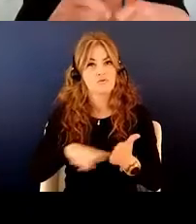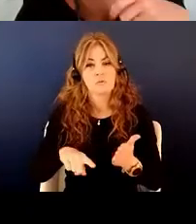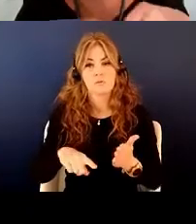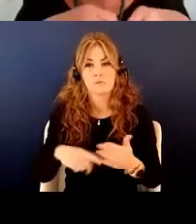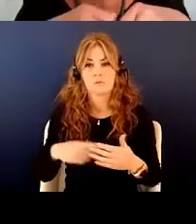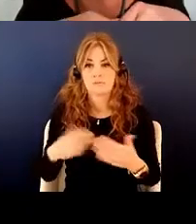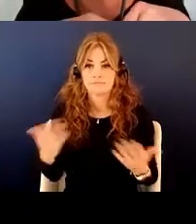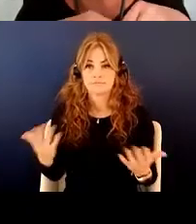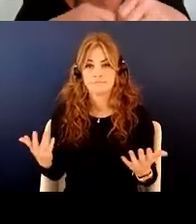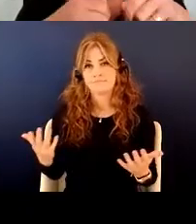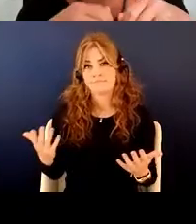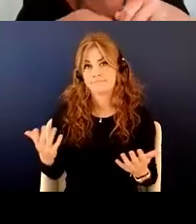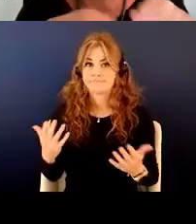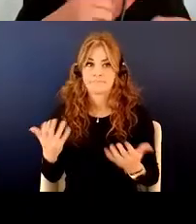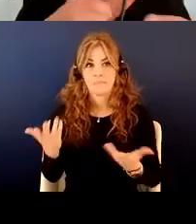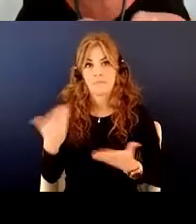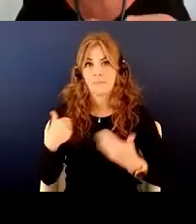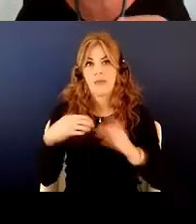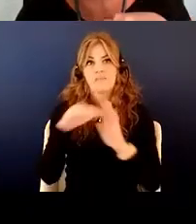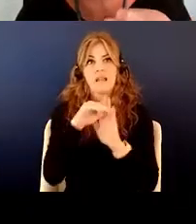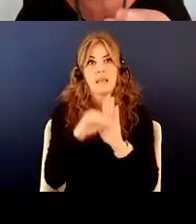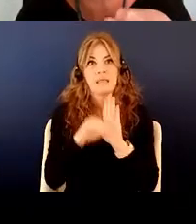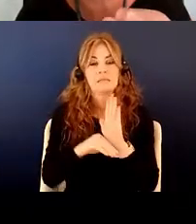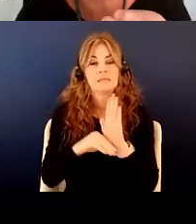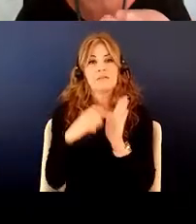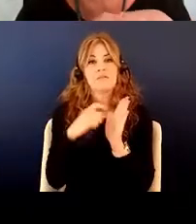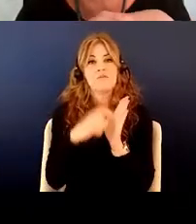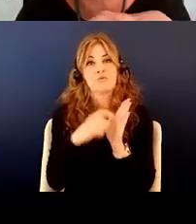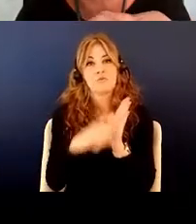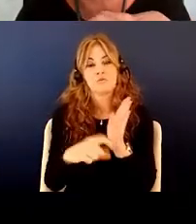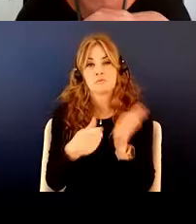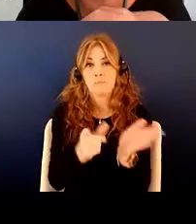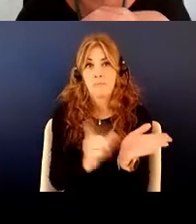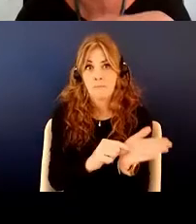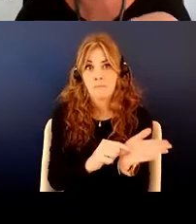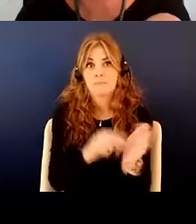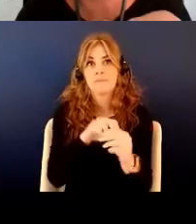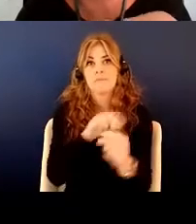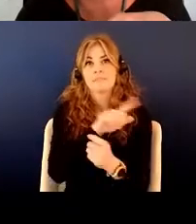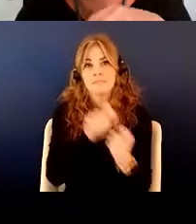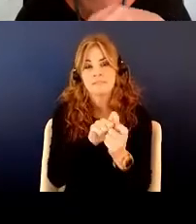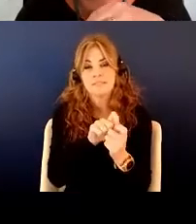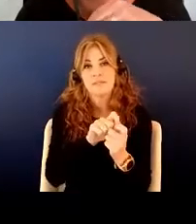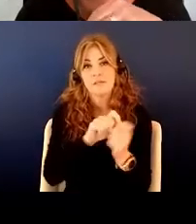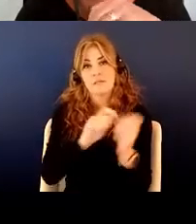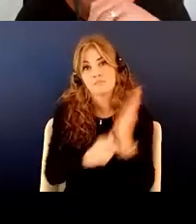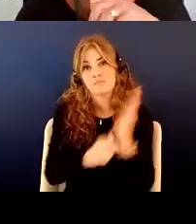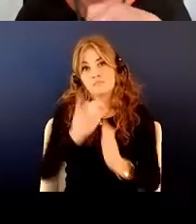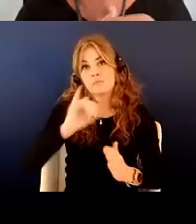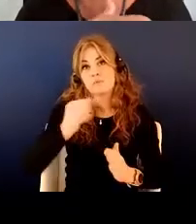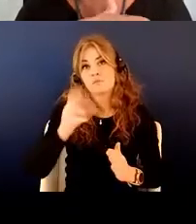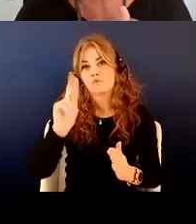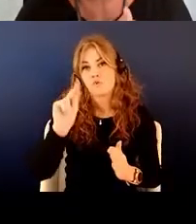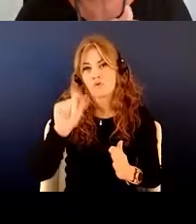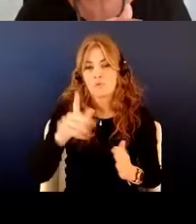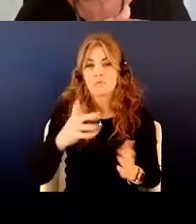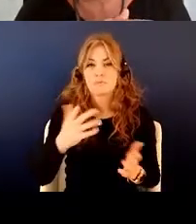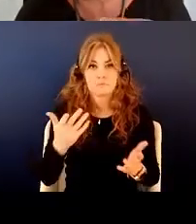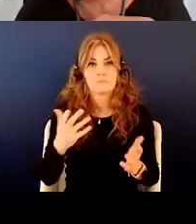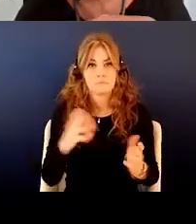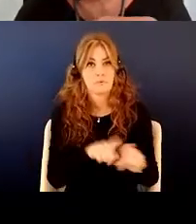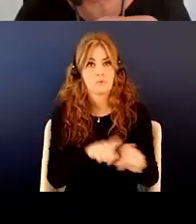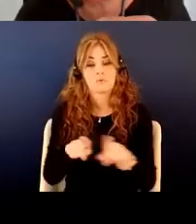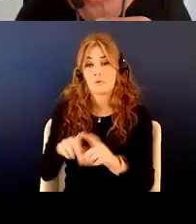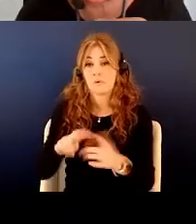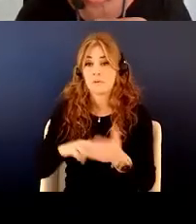just the list of articles published in particular journals, and other kinds of strategies. And it also means searching